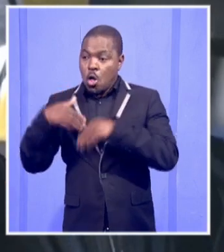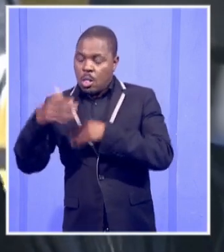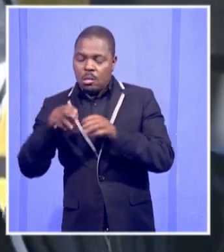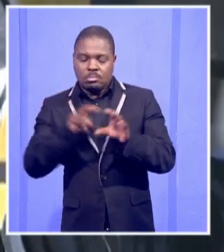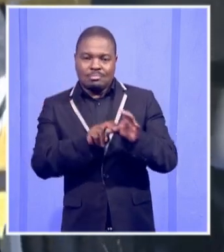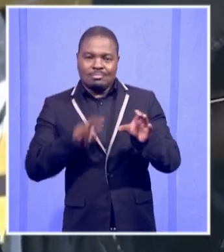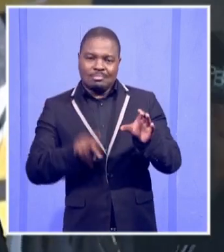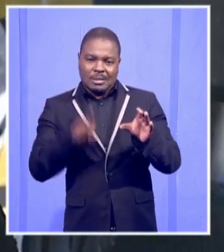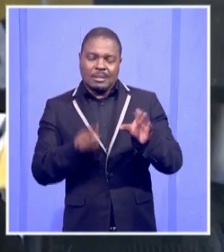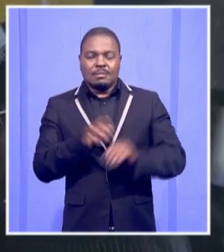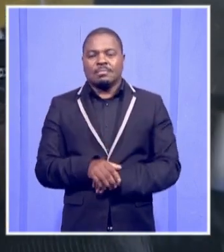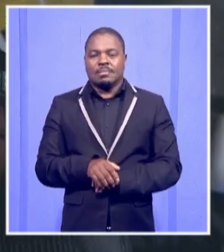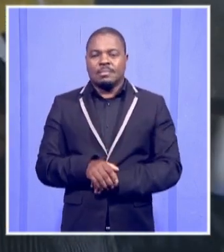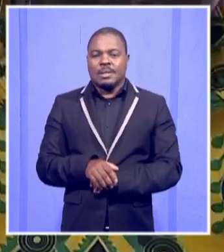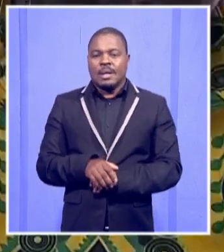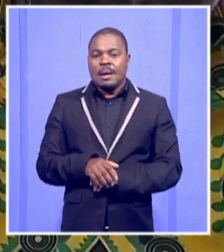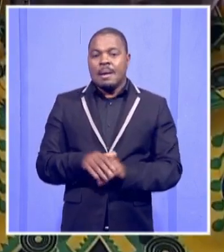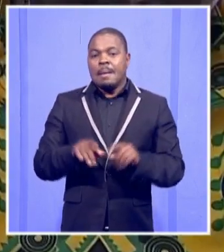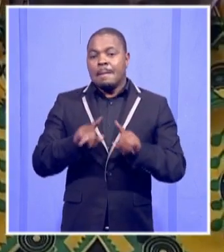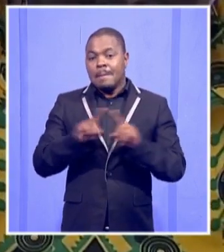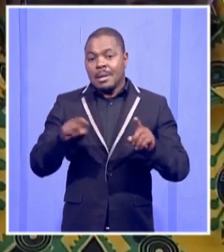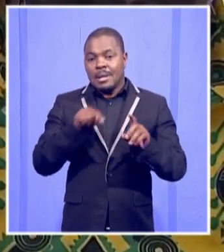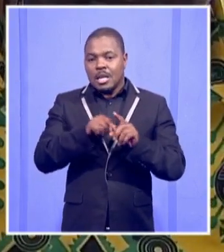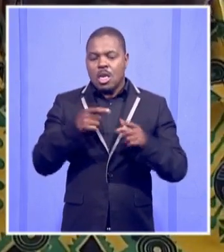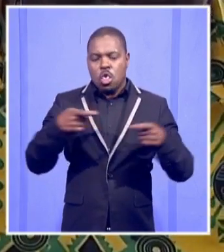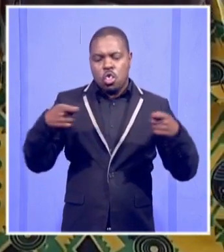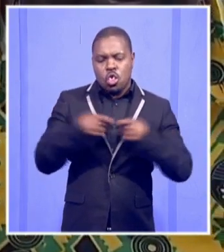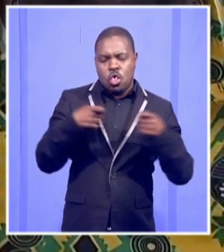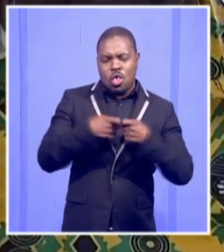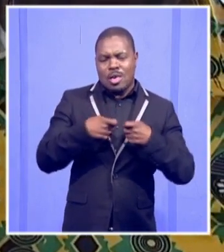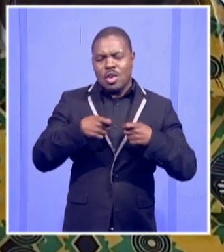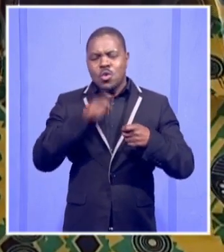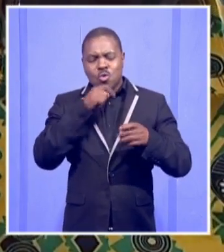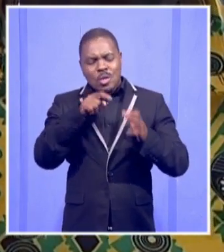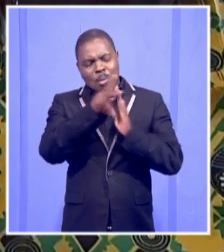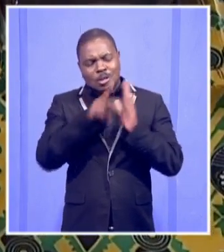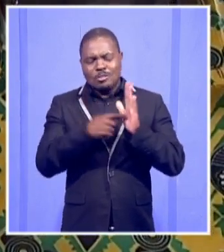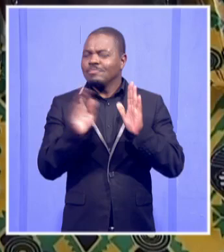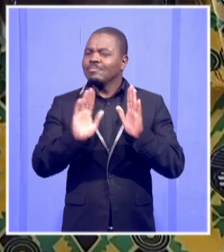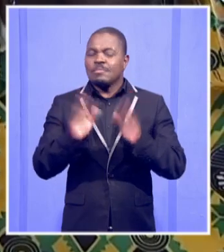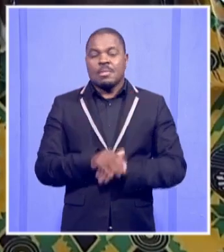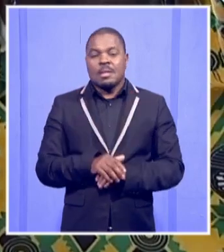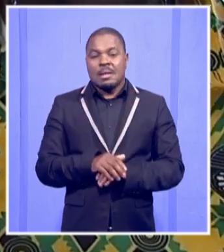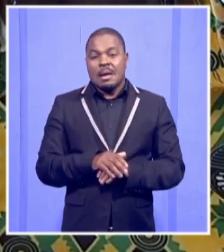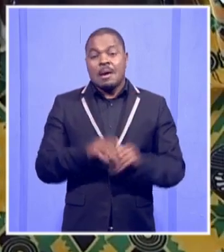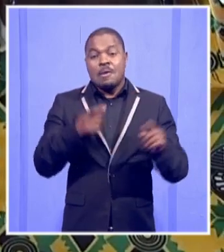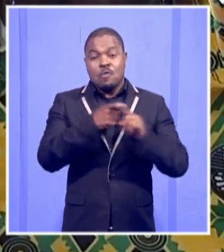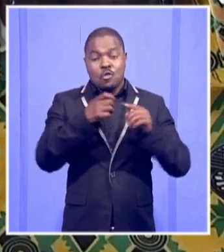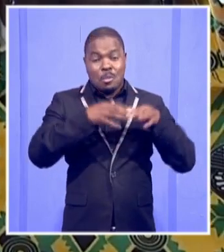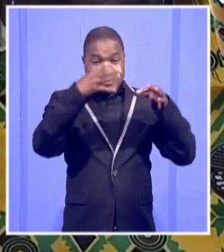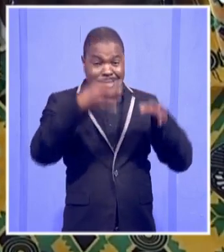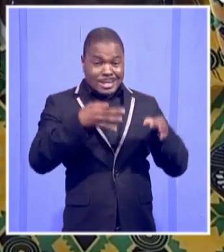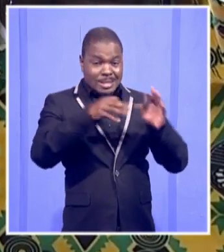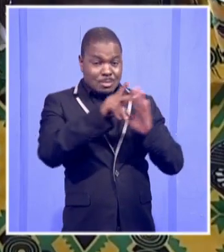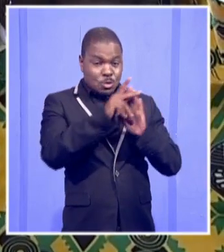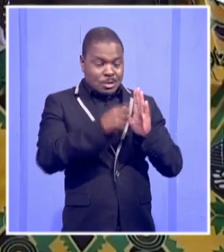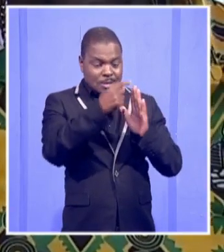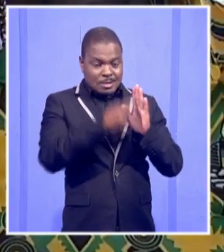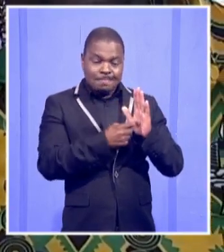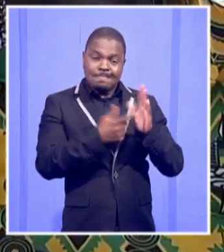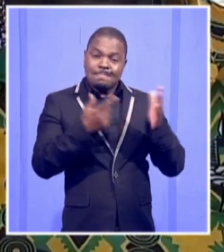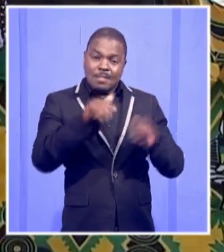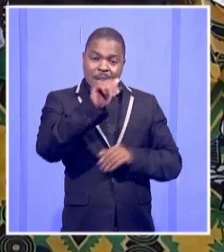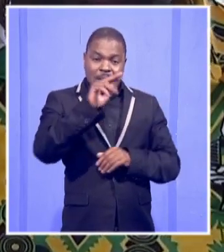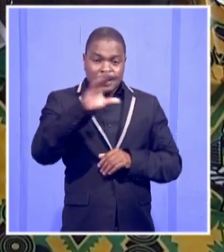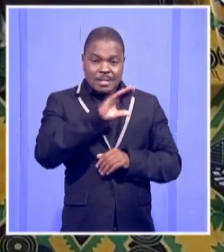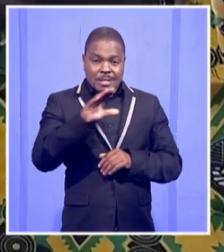implemented uniformly and not to be used for factions. And that is what actually came out of the resolution of the ANC.